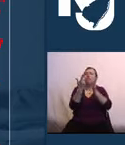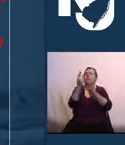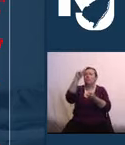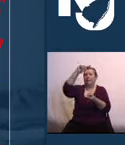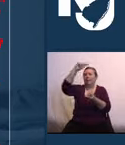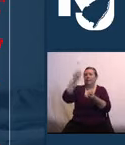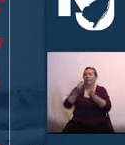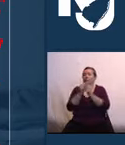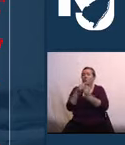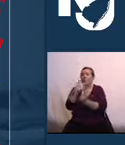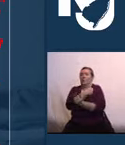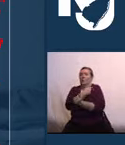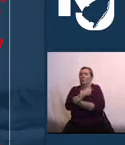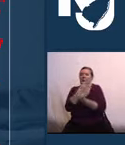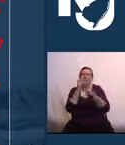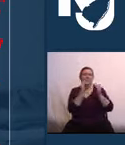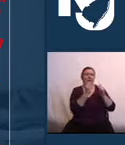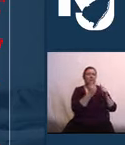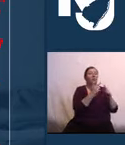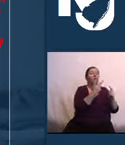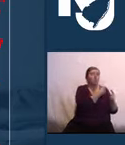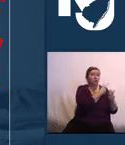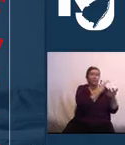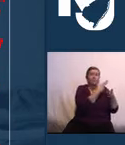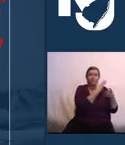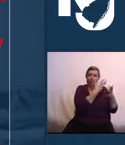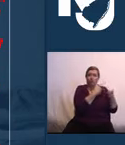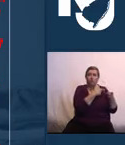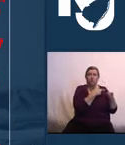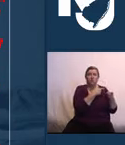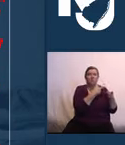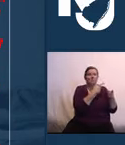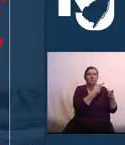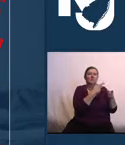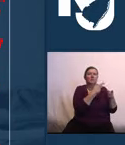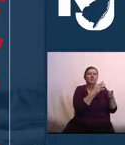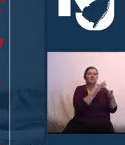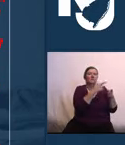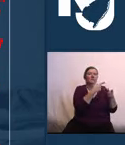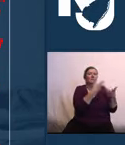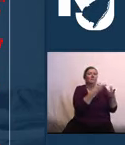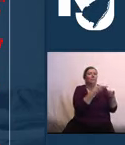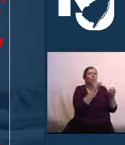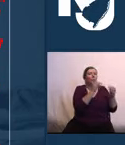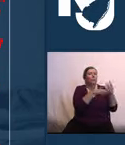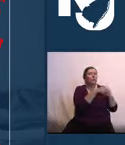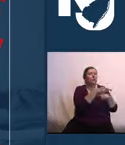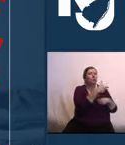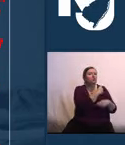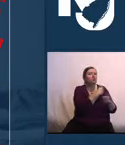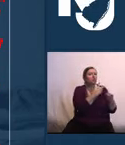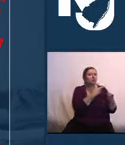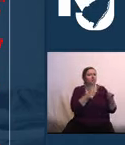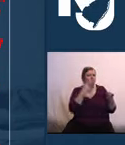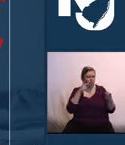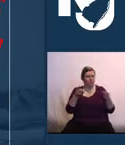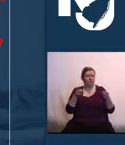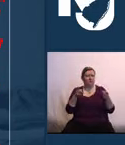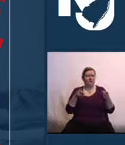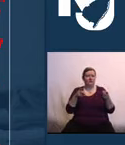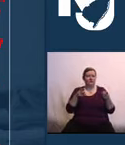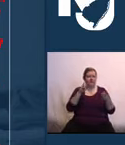is still operating with just the initial vaccination. Stay here if you could, Mahan. Please, note the dates here. This